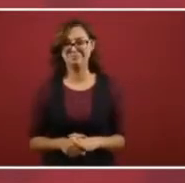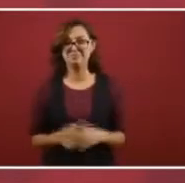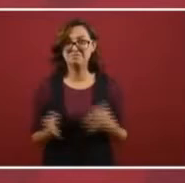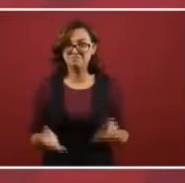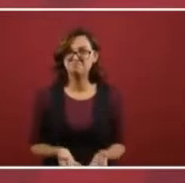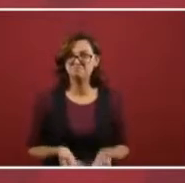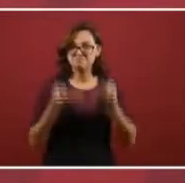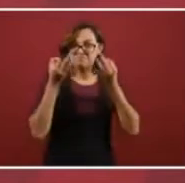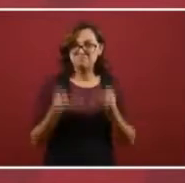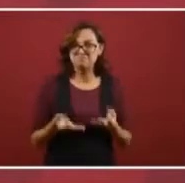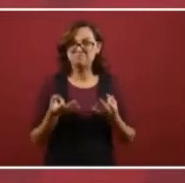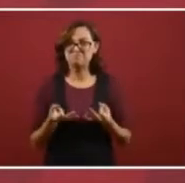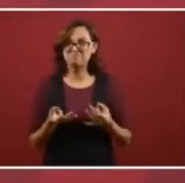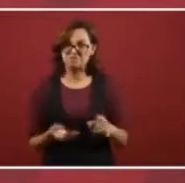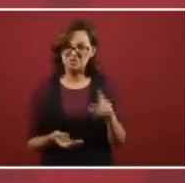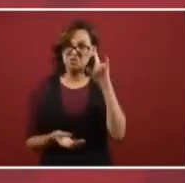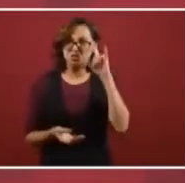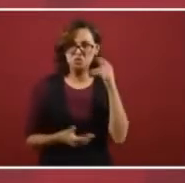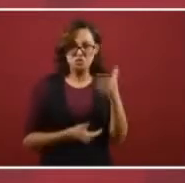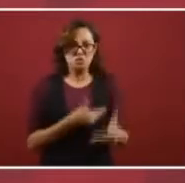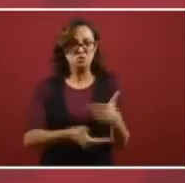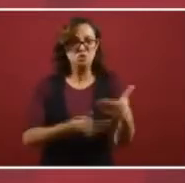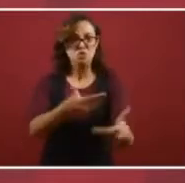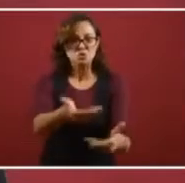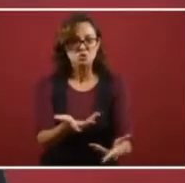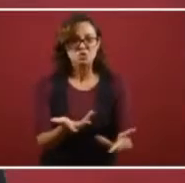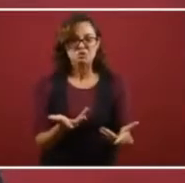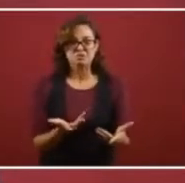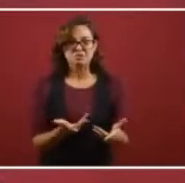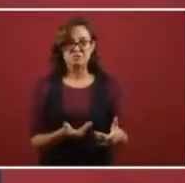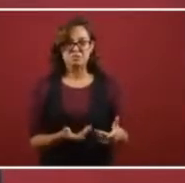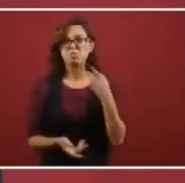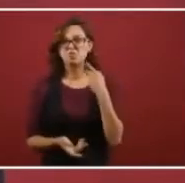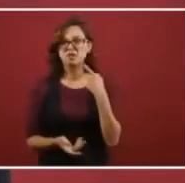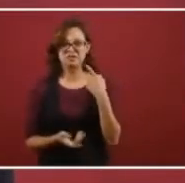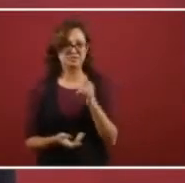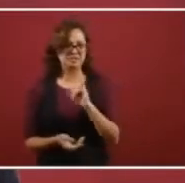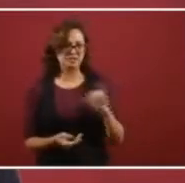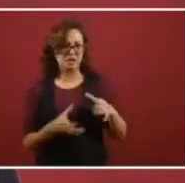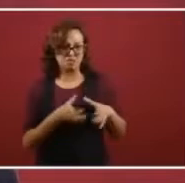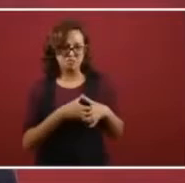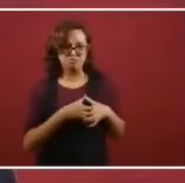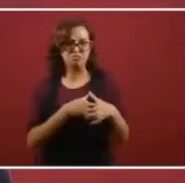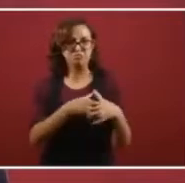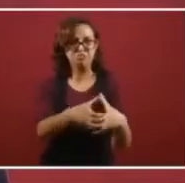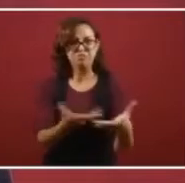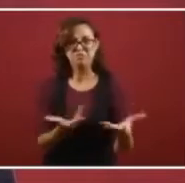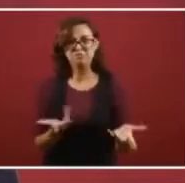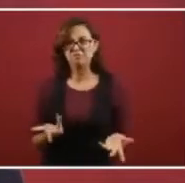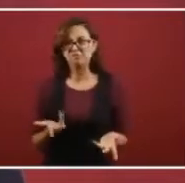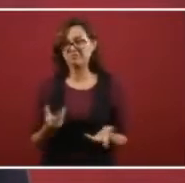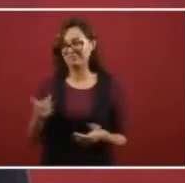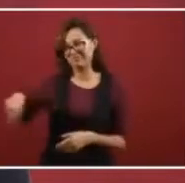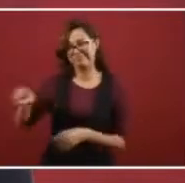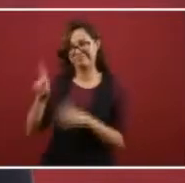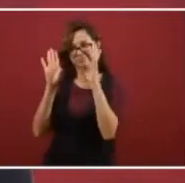with the movement of left or of the progressives. That leans more